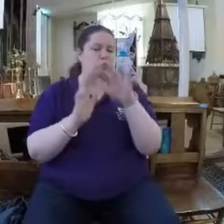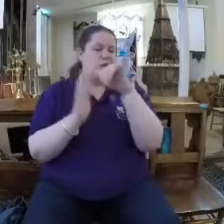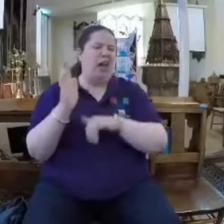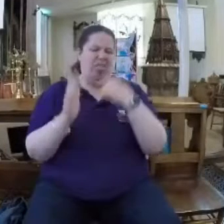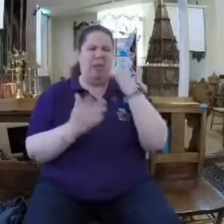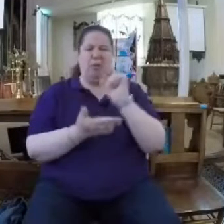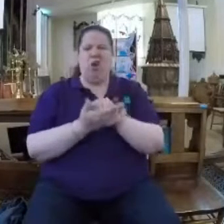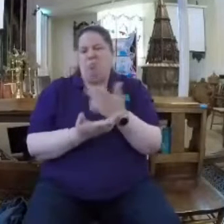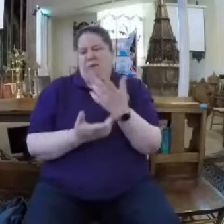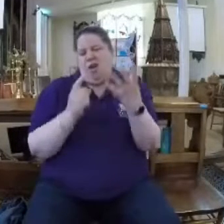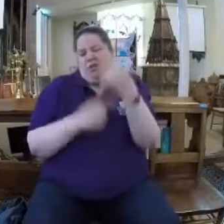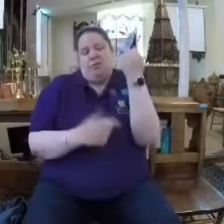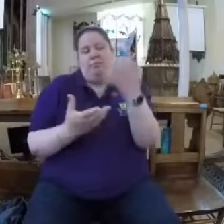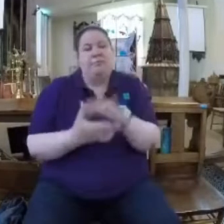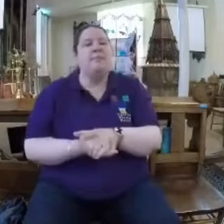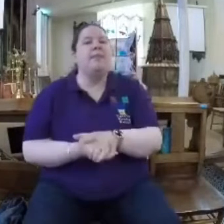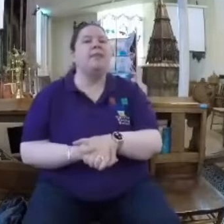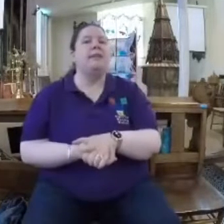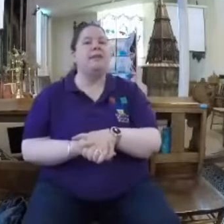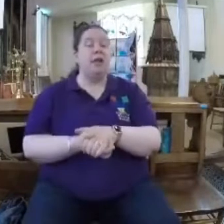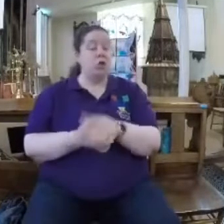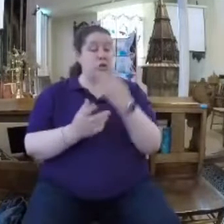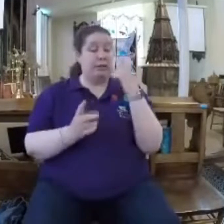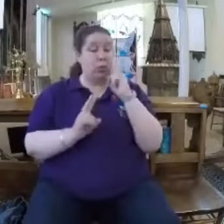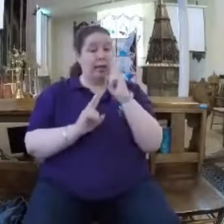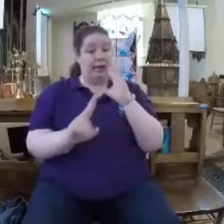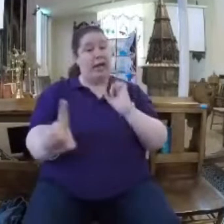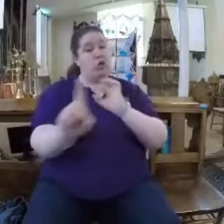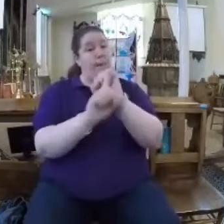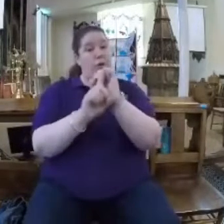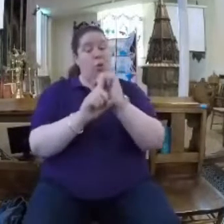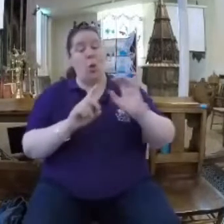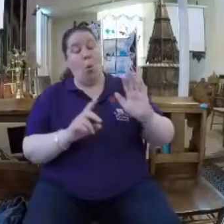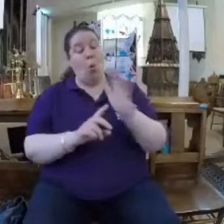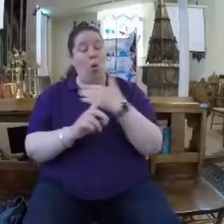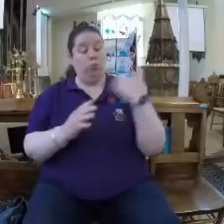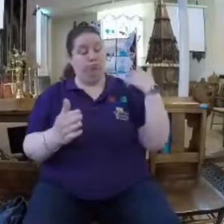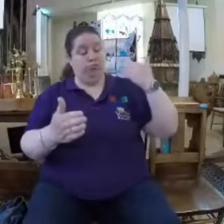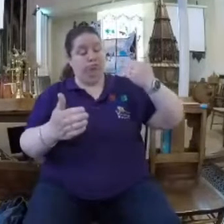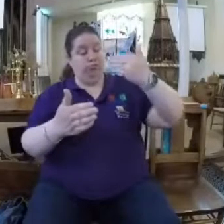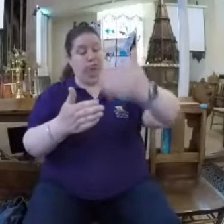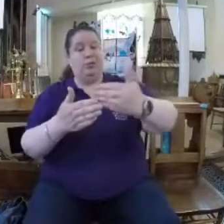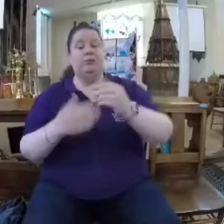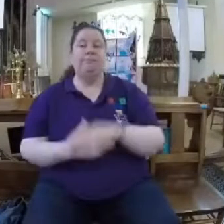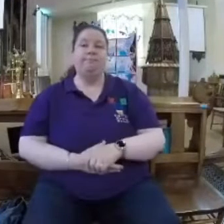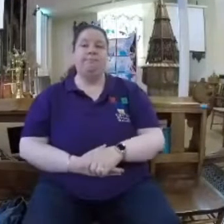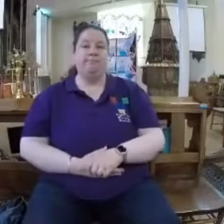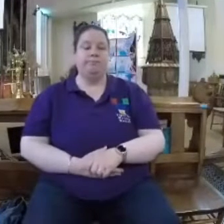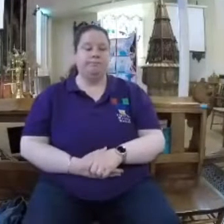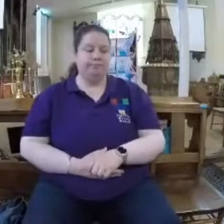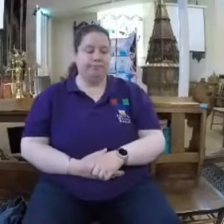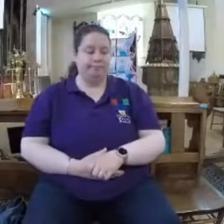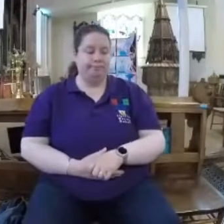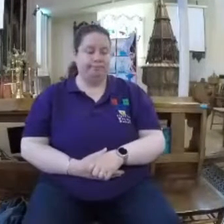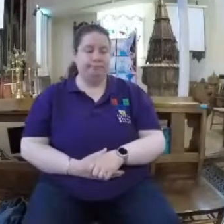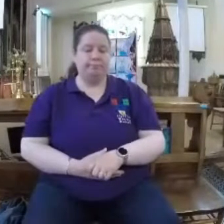that, you'll find it. It's got a blue logo. And you can watch all of the series, the past previous 5. Okay,